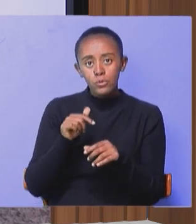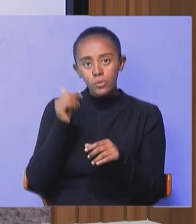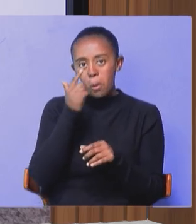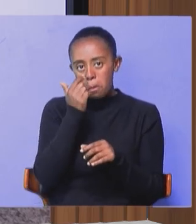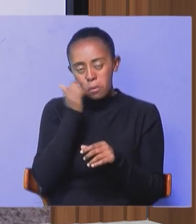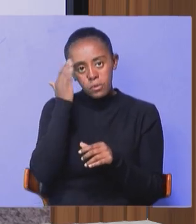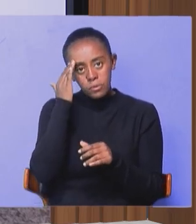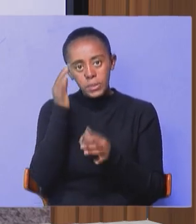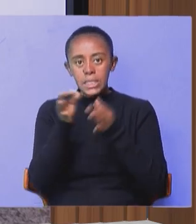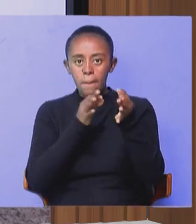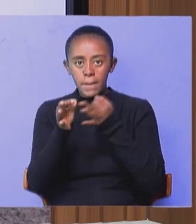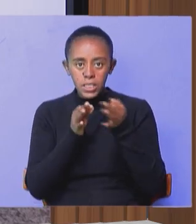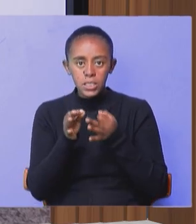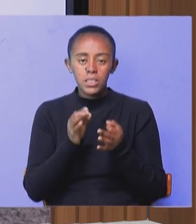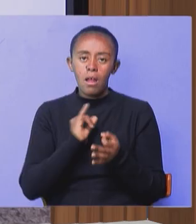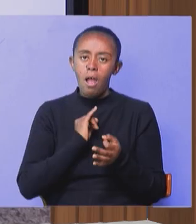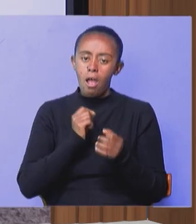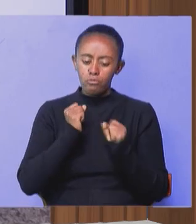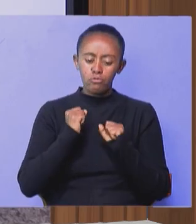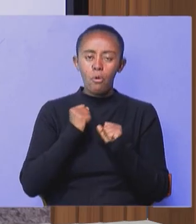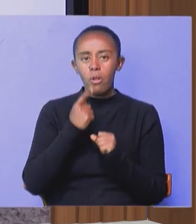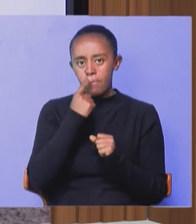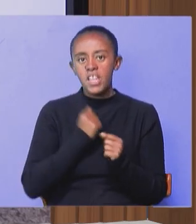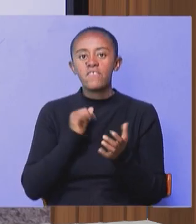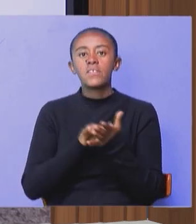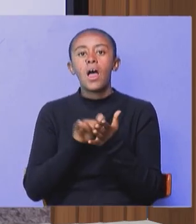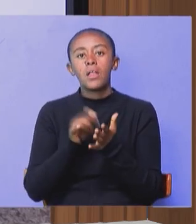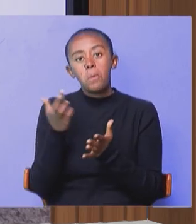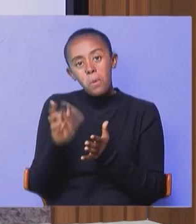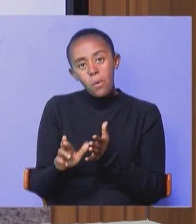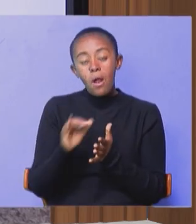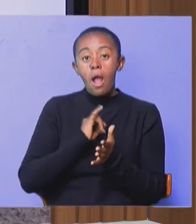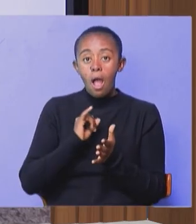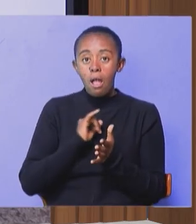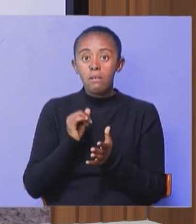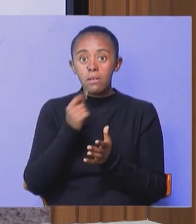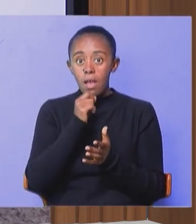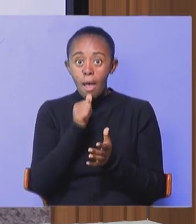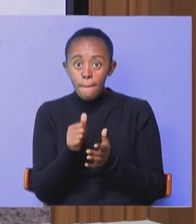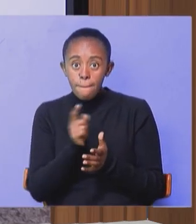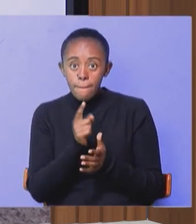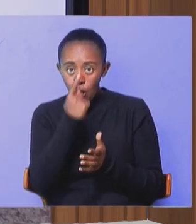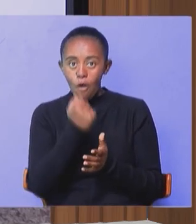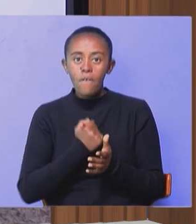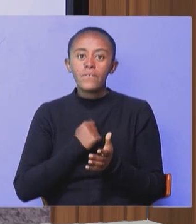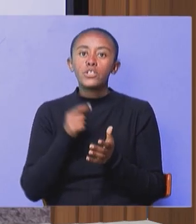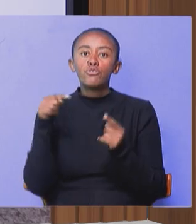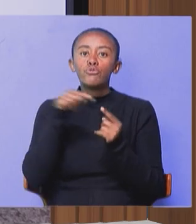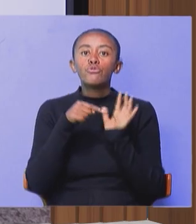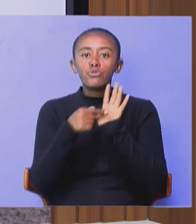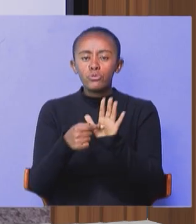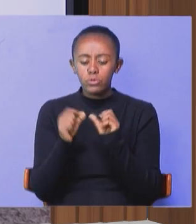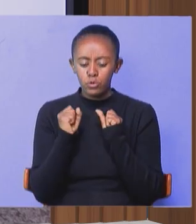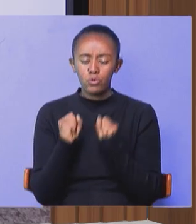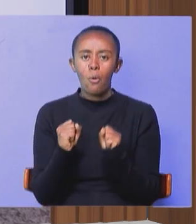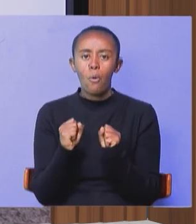expressions like I strongly believe that, or I am convinced that, to show